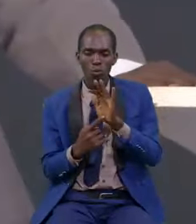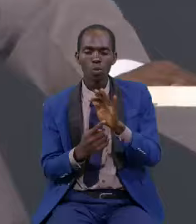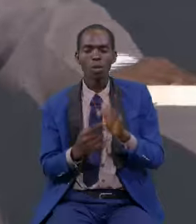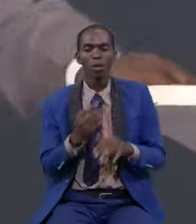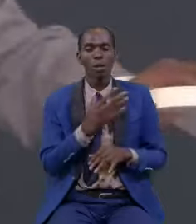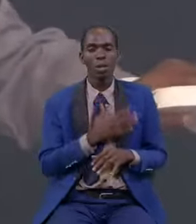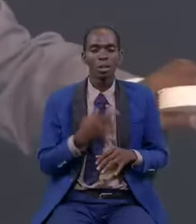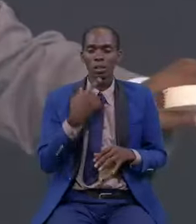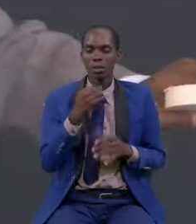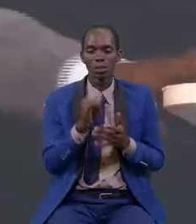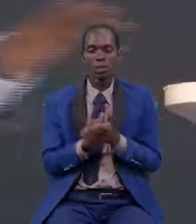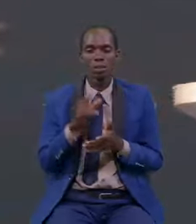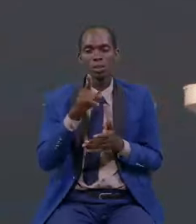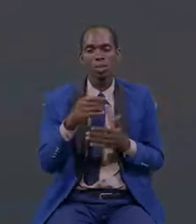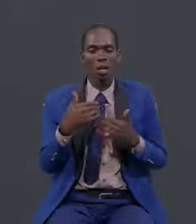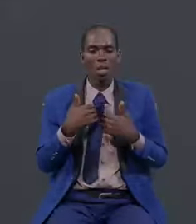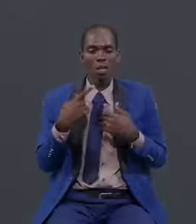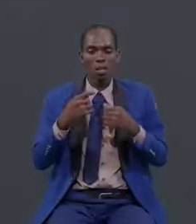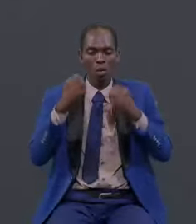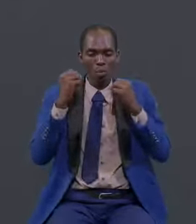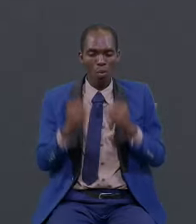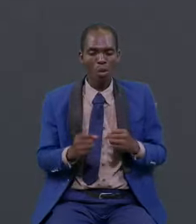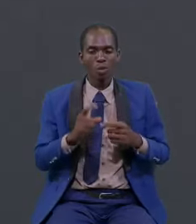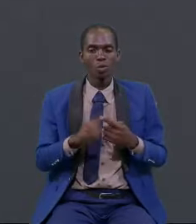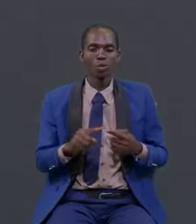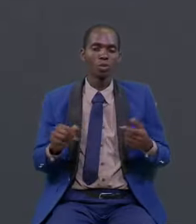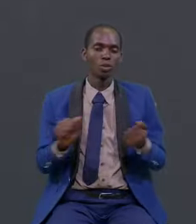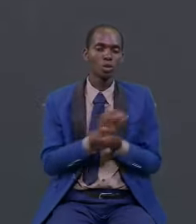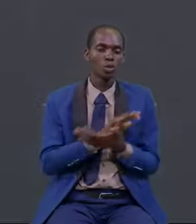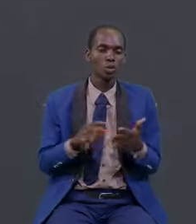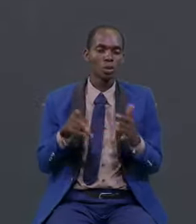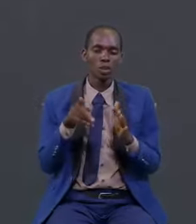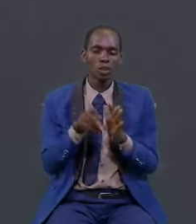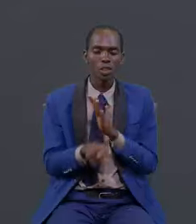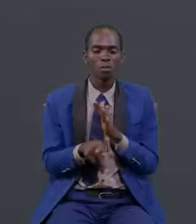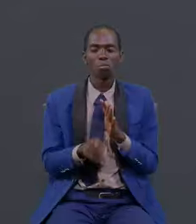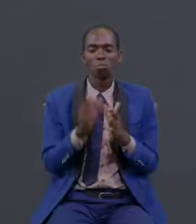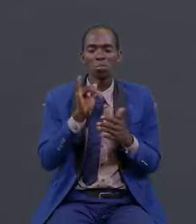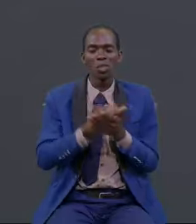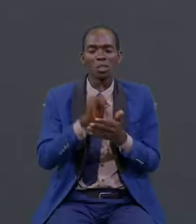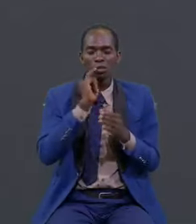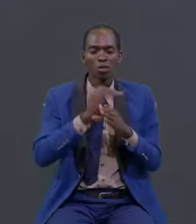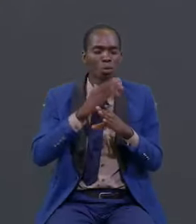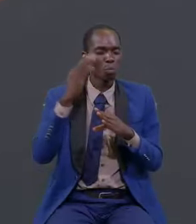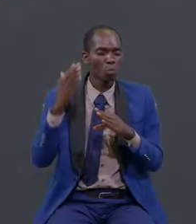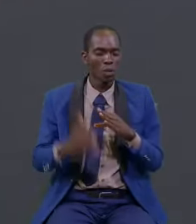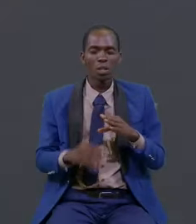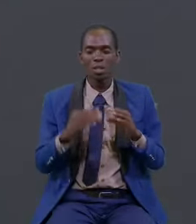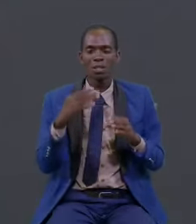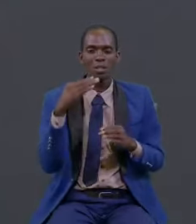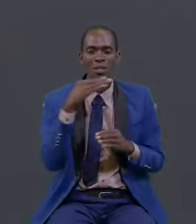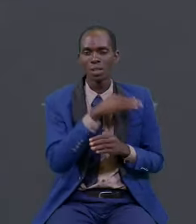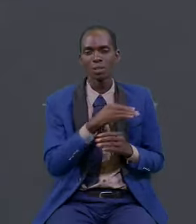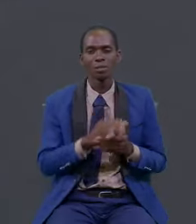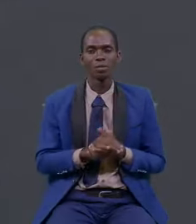to destroy, to kill total life, radiant life from us. It brings